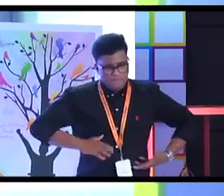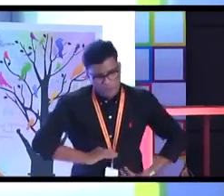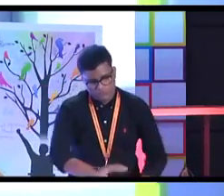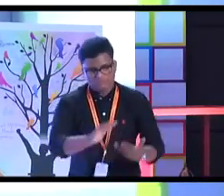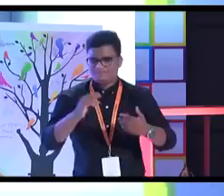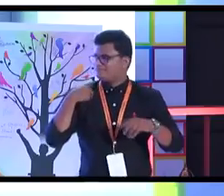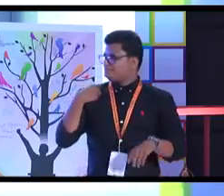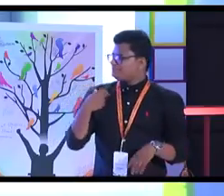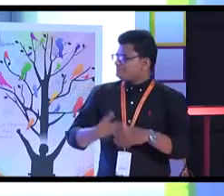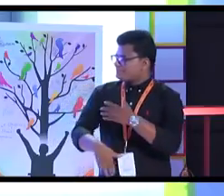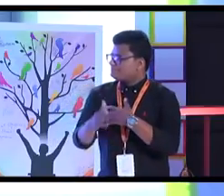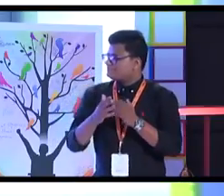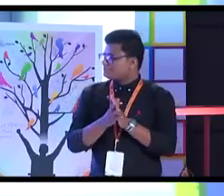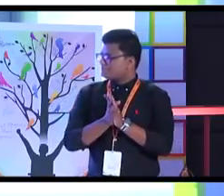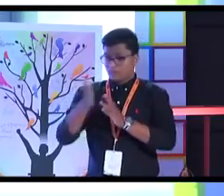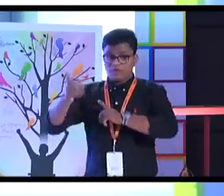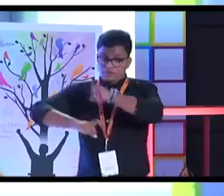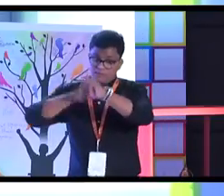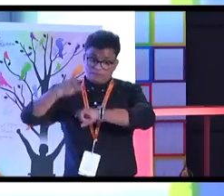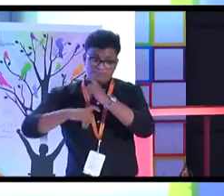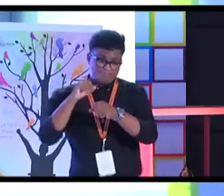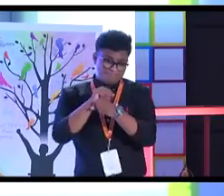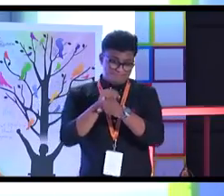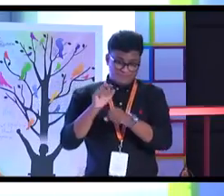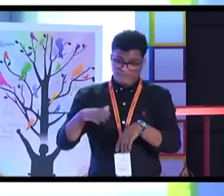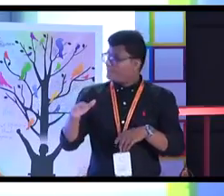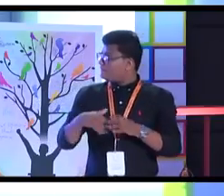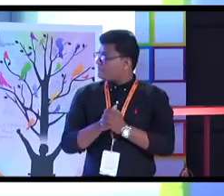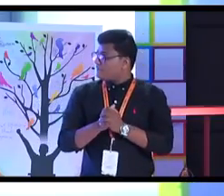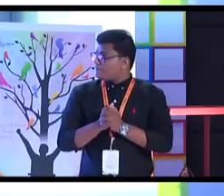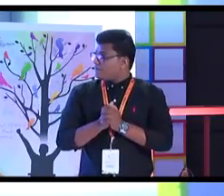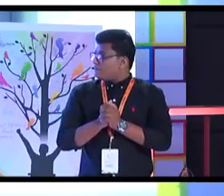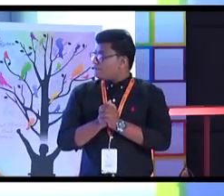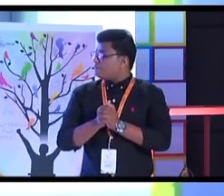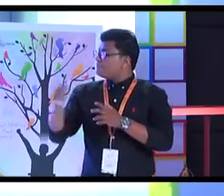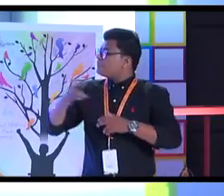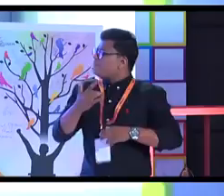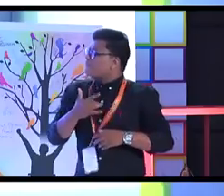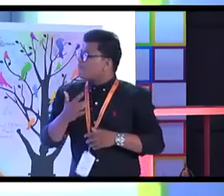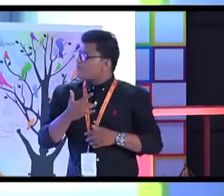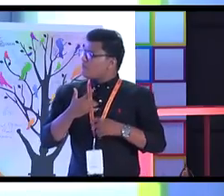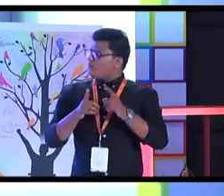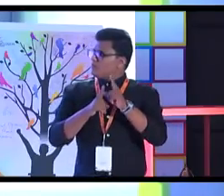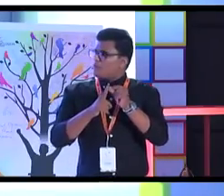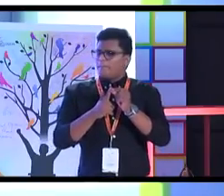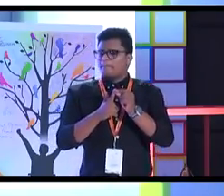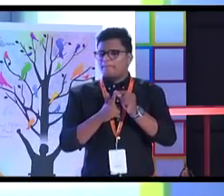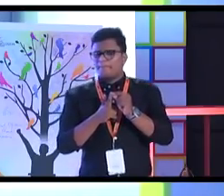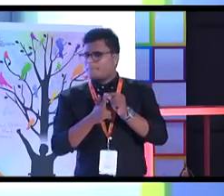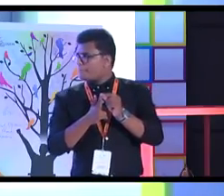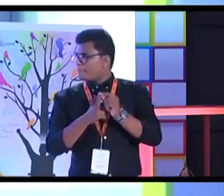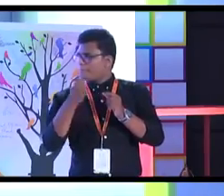me working in the corporate world. I felt compelled to do something when you have seen, all thanks